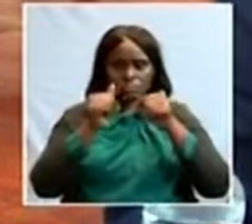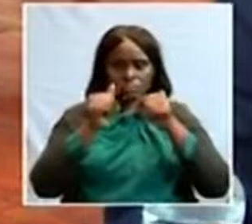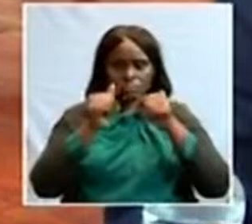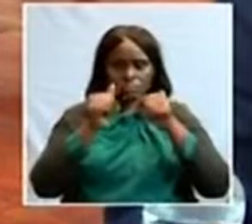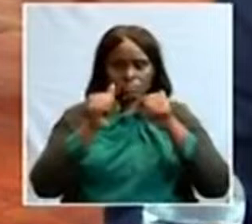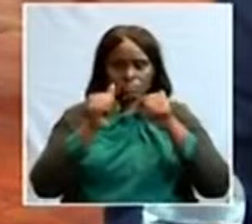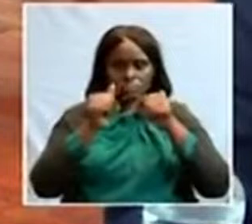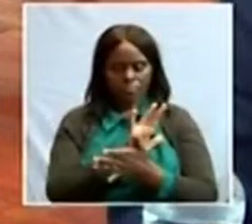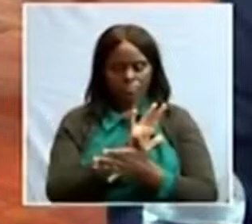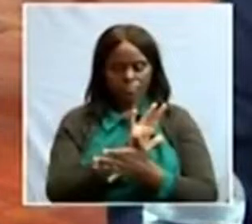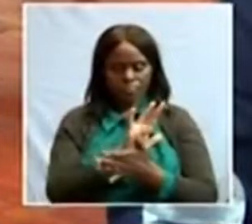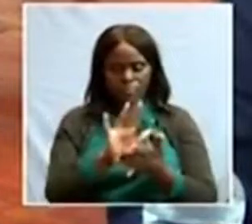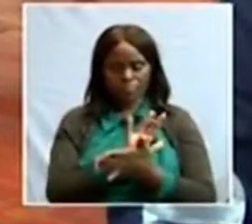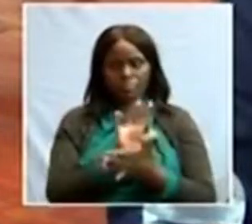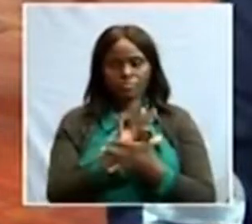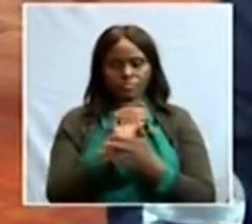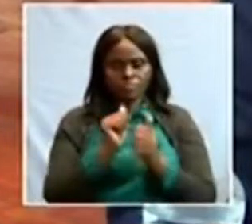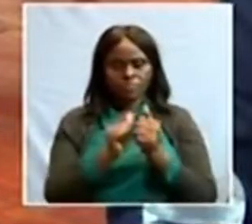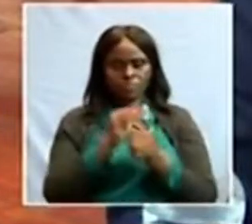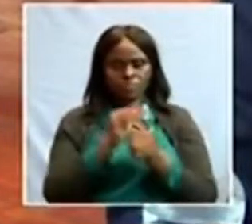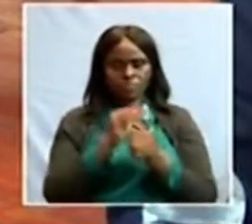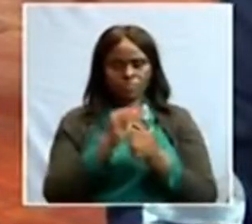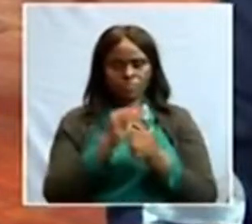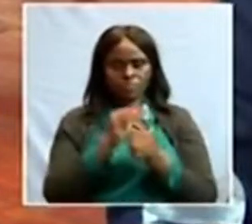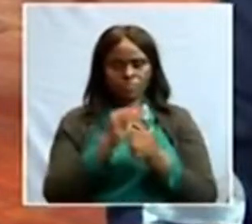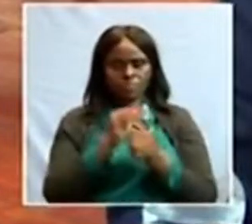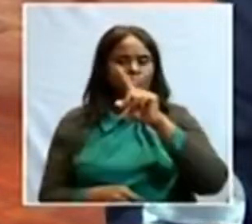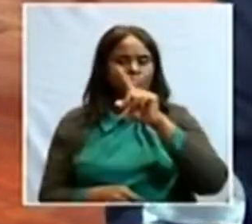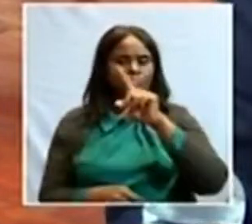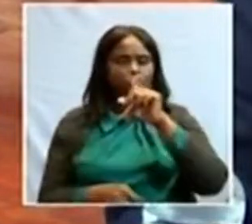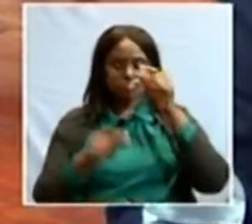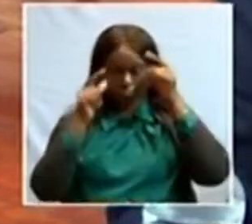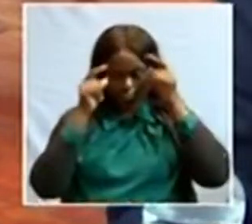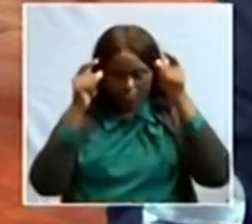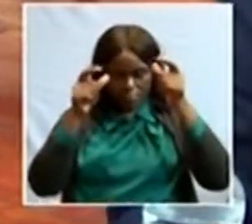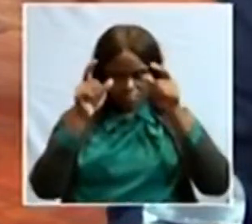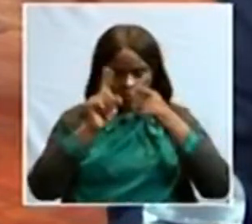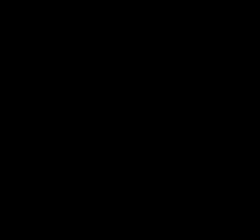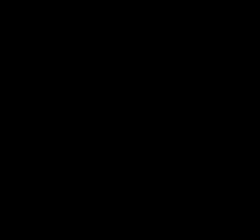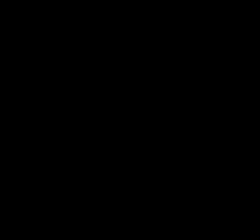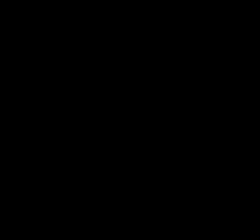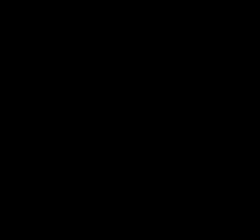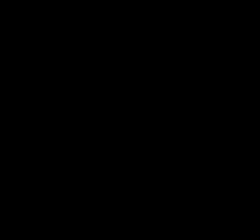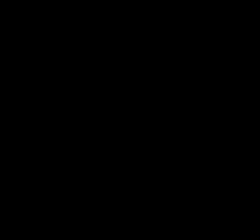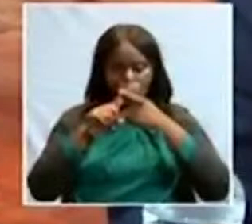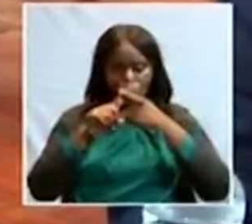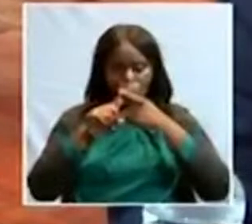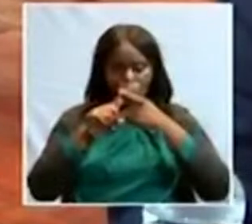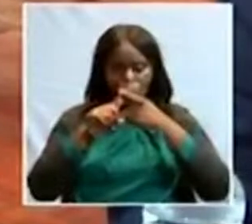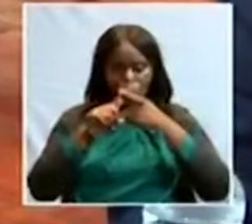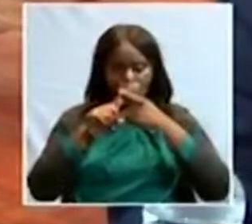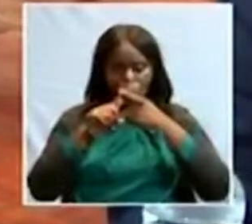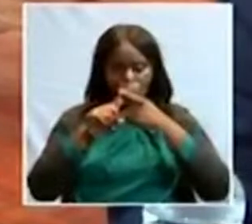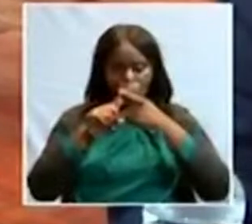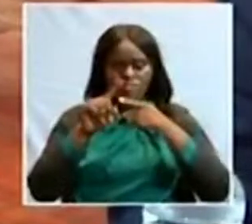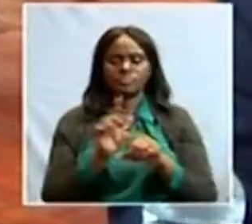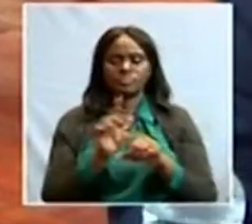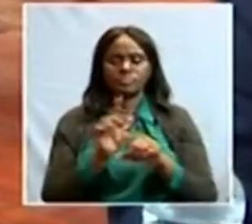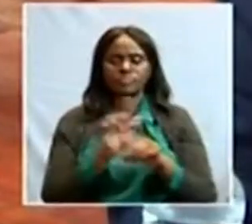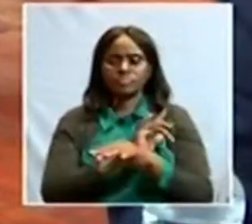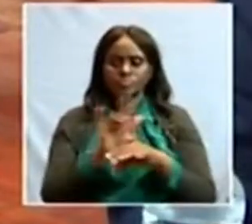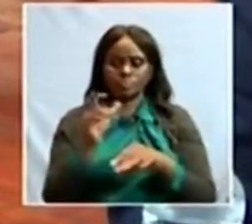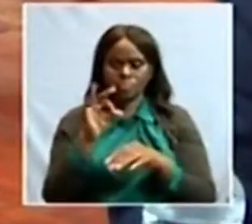ownership documents which were not over to the local and lack